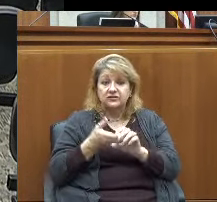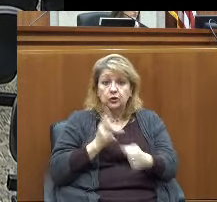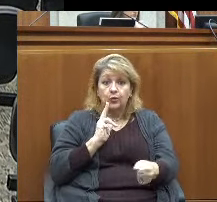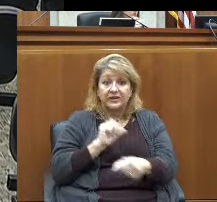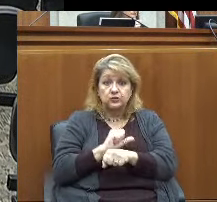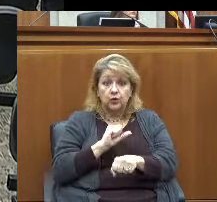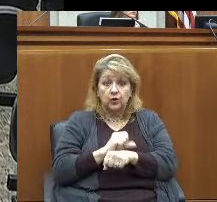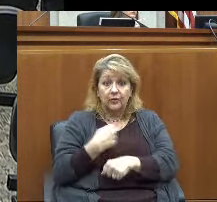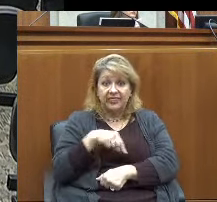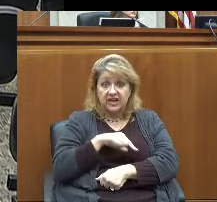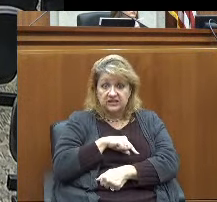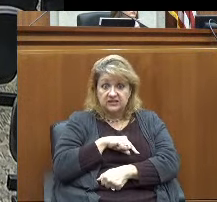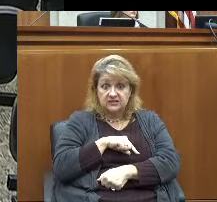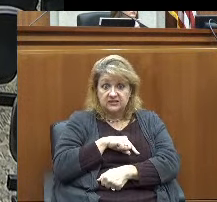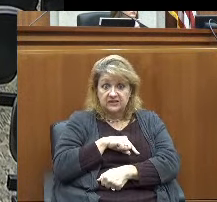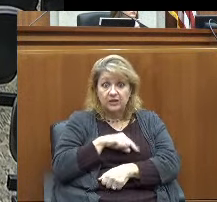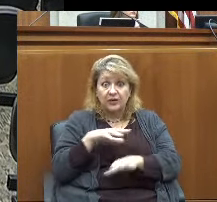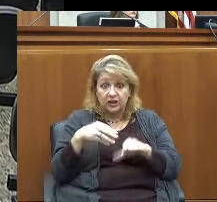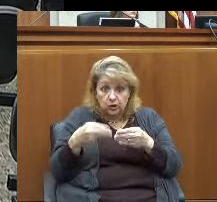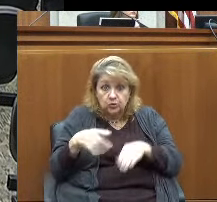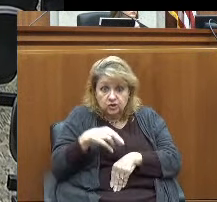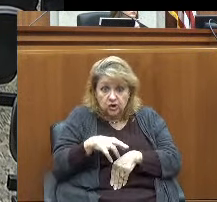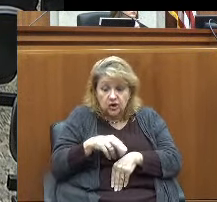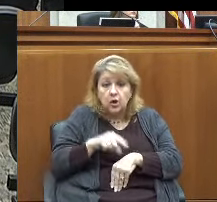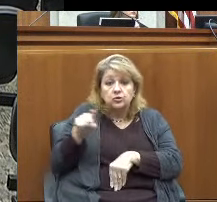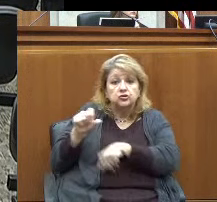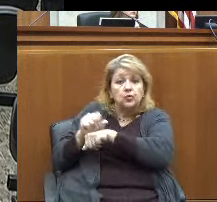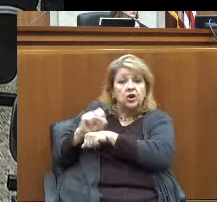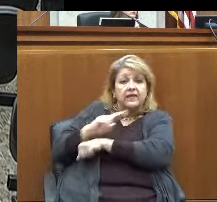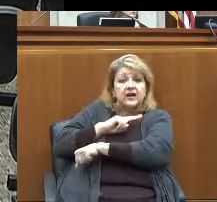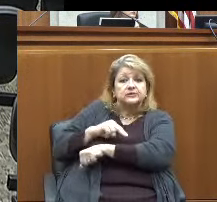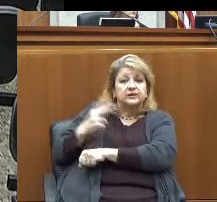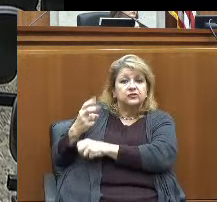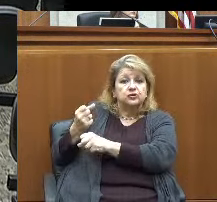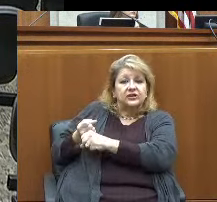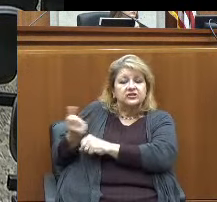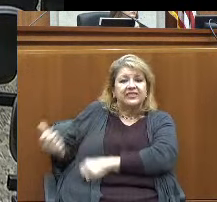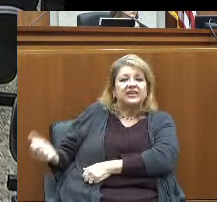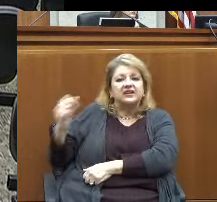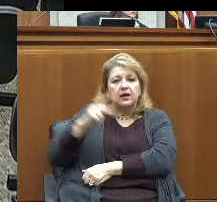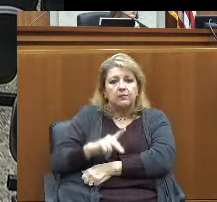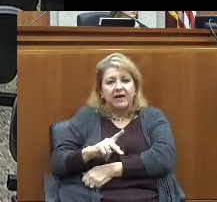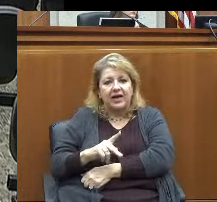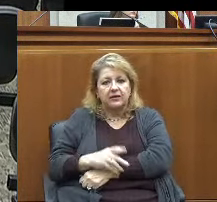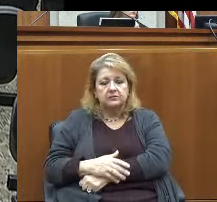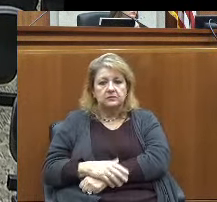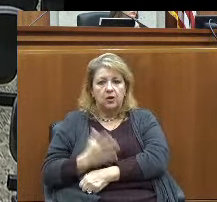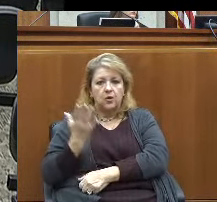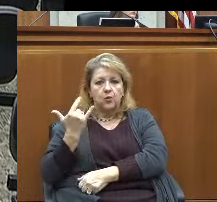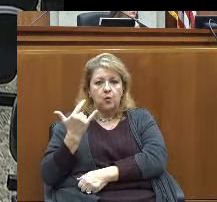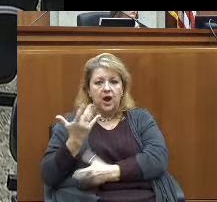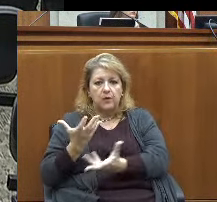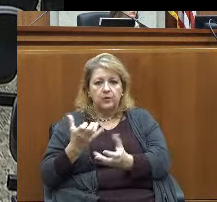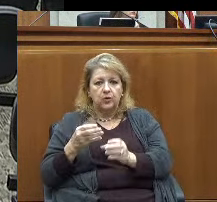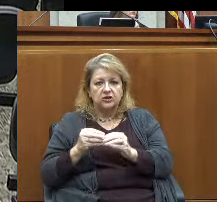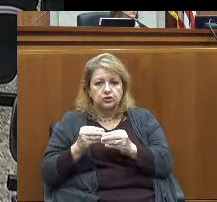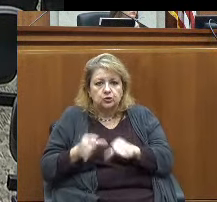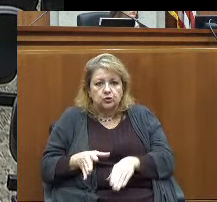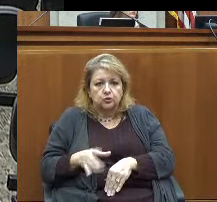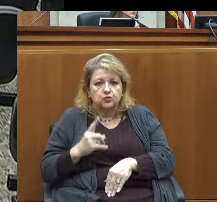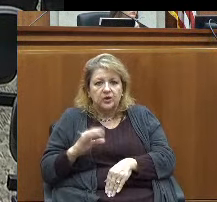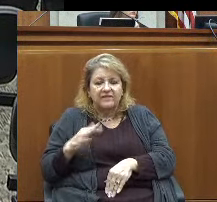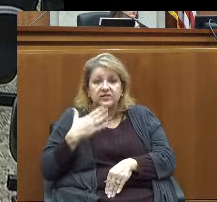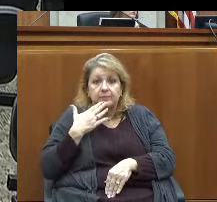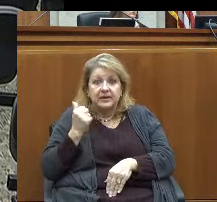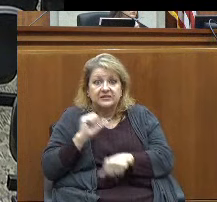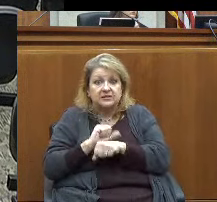she quits, go work in a hospital for 2 years, and comes back. Why would we want to lose one